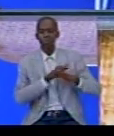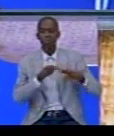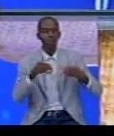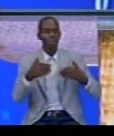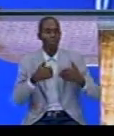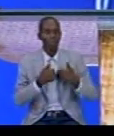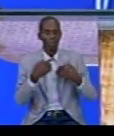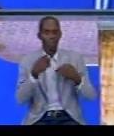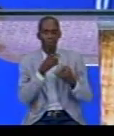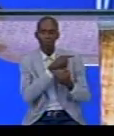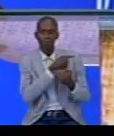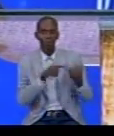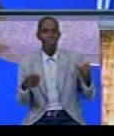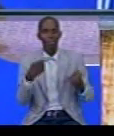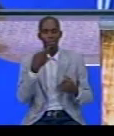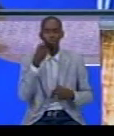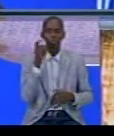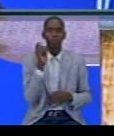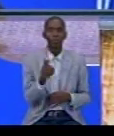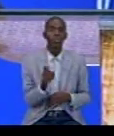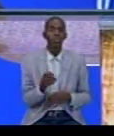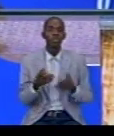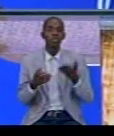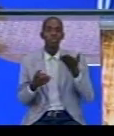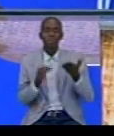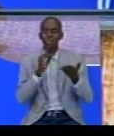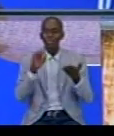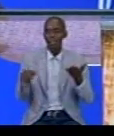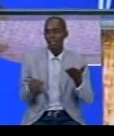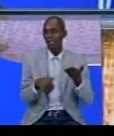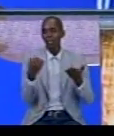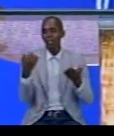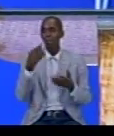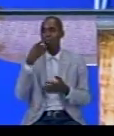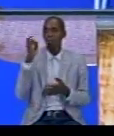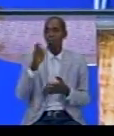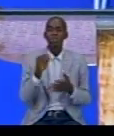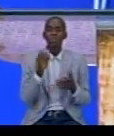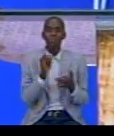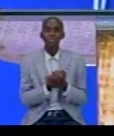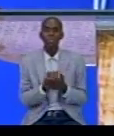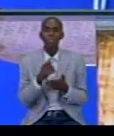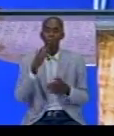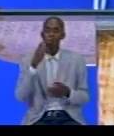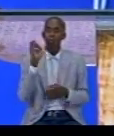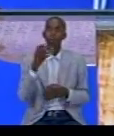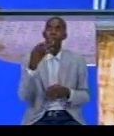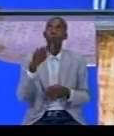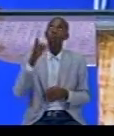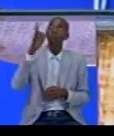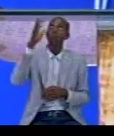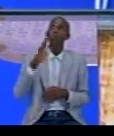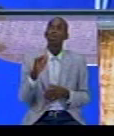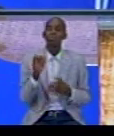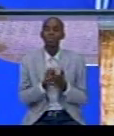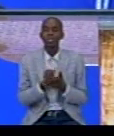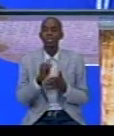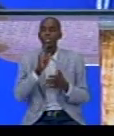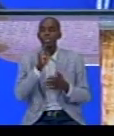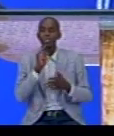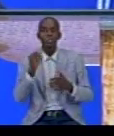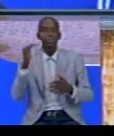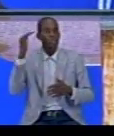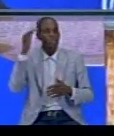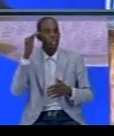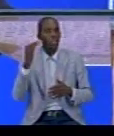the final decree. There is another decree, the decree of the Almighty God, that